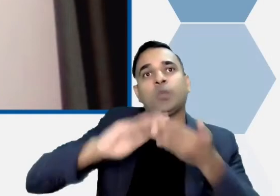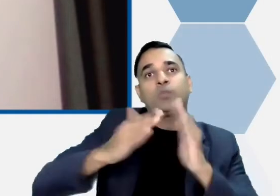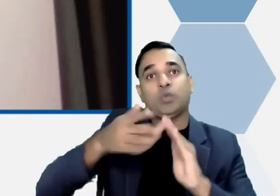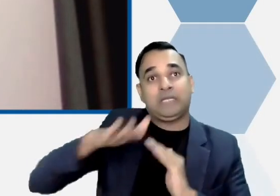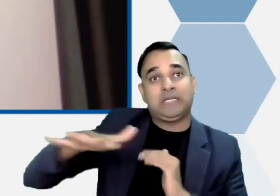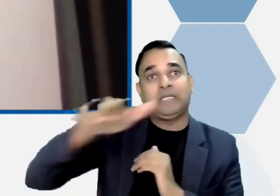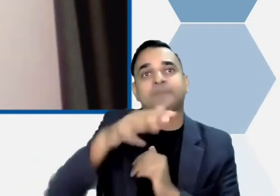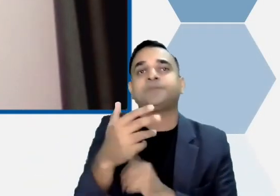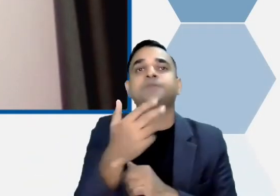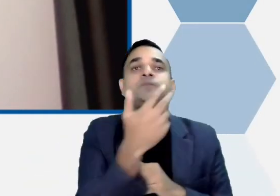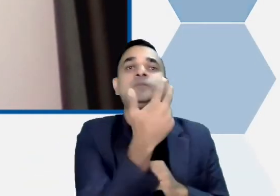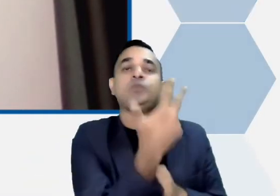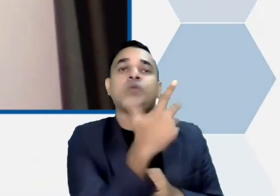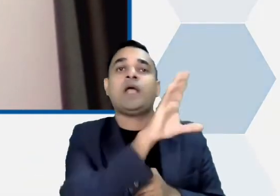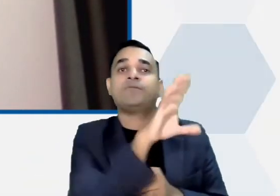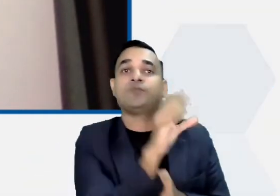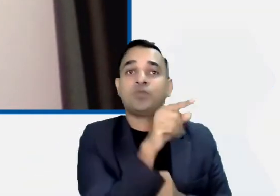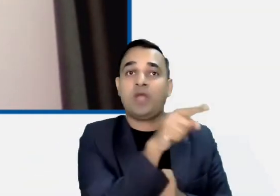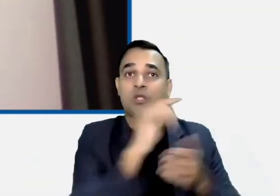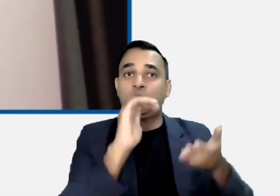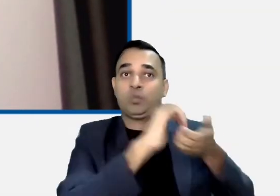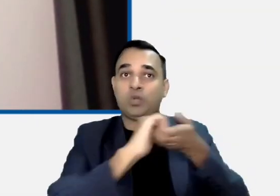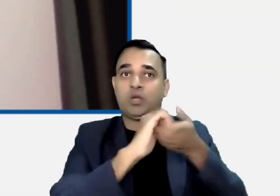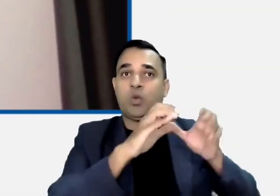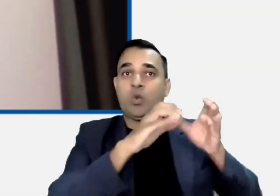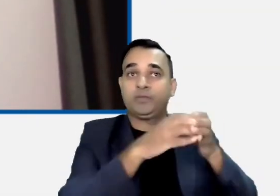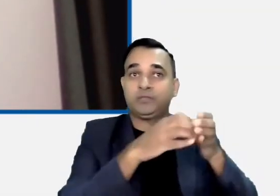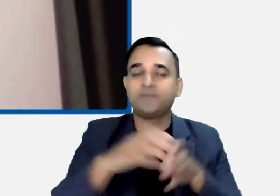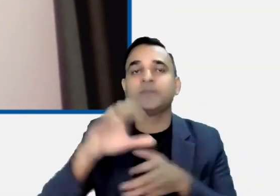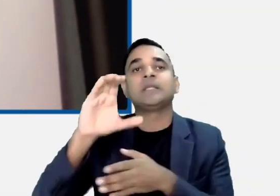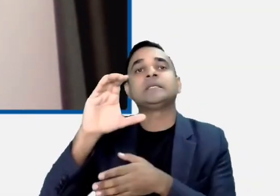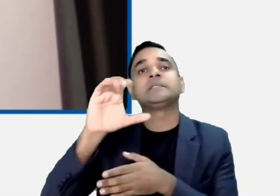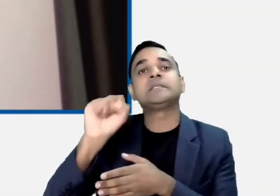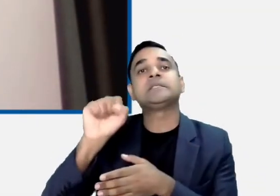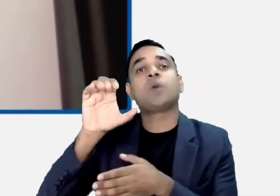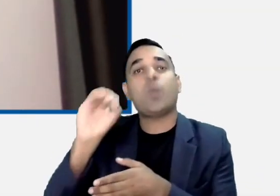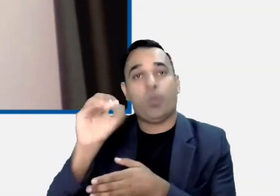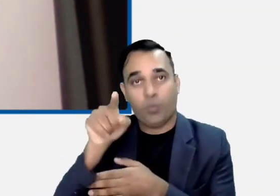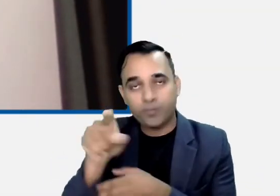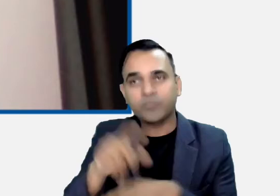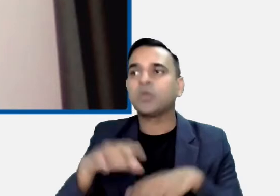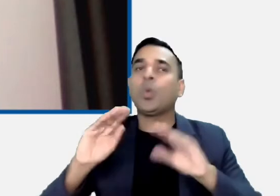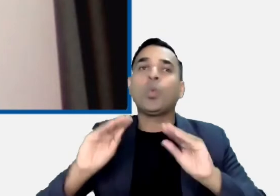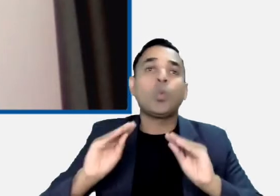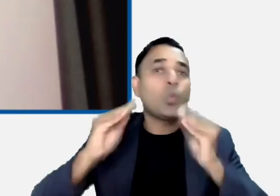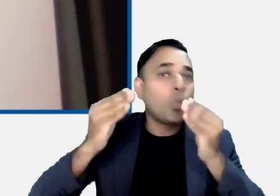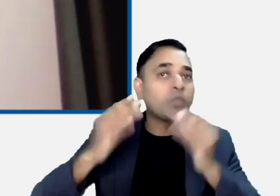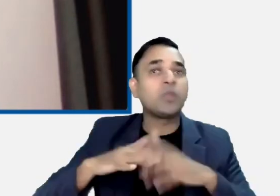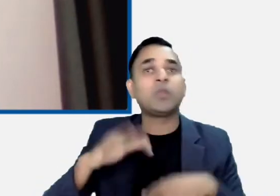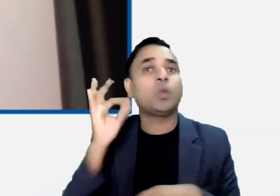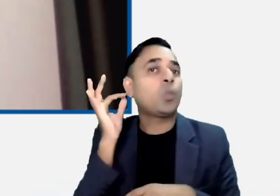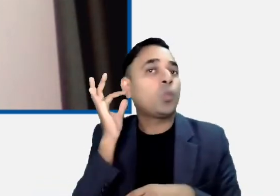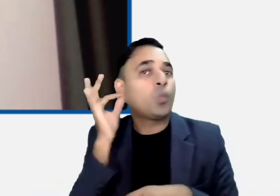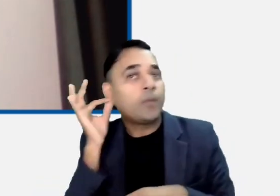other stakeholders. The drafting committee had its in-person meetings from 16th